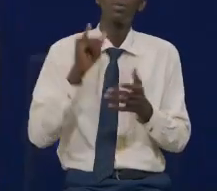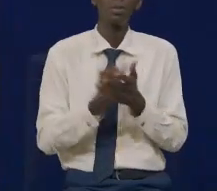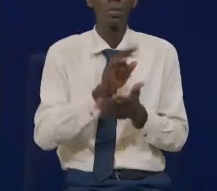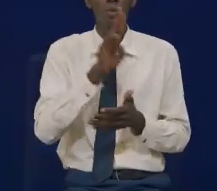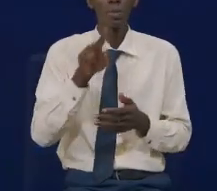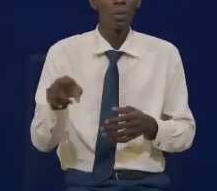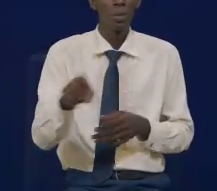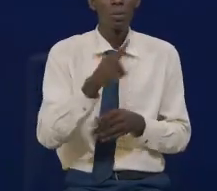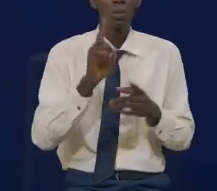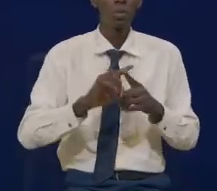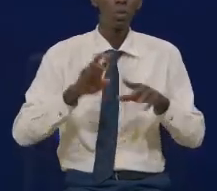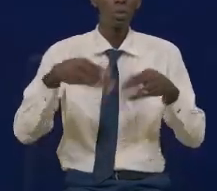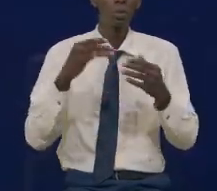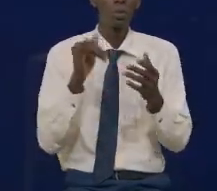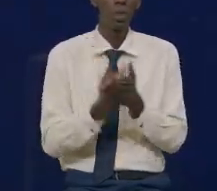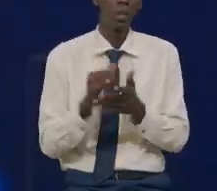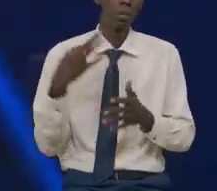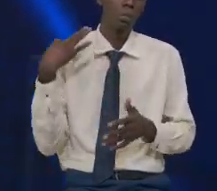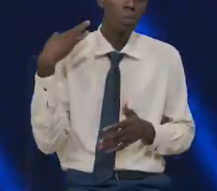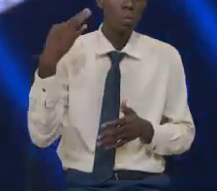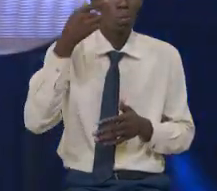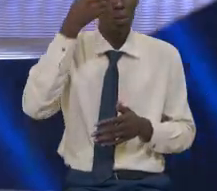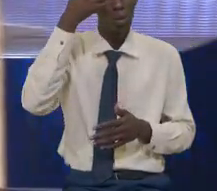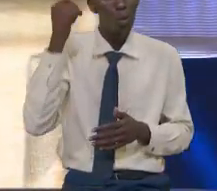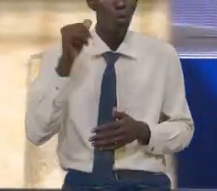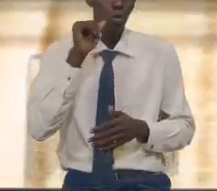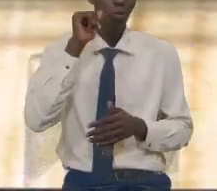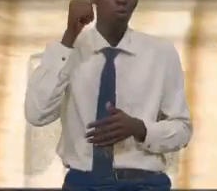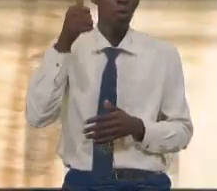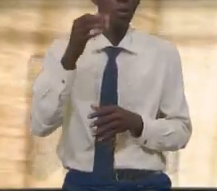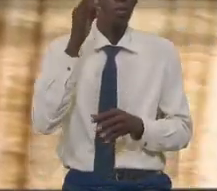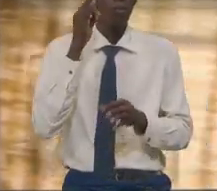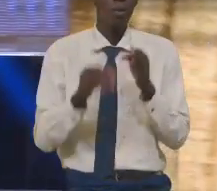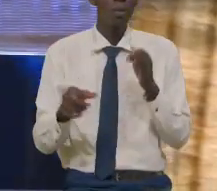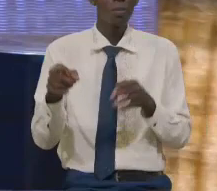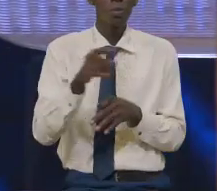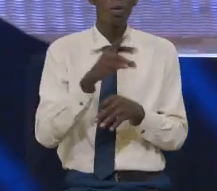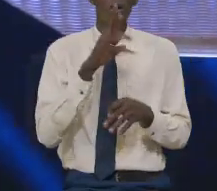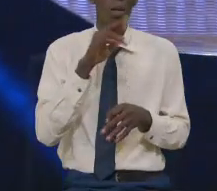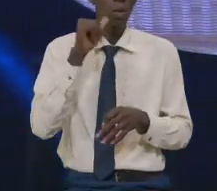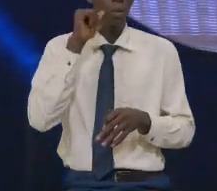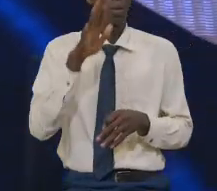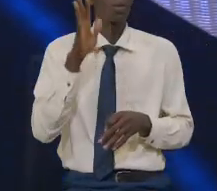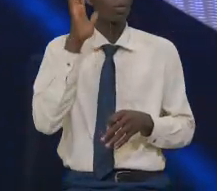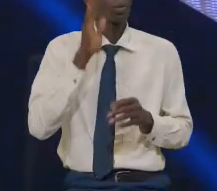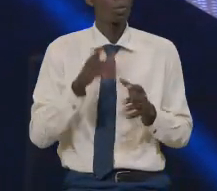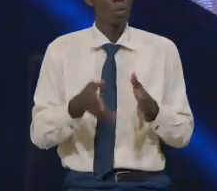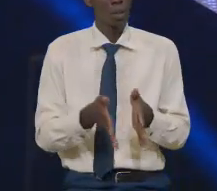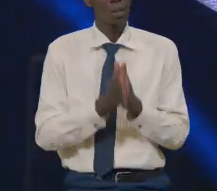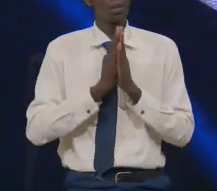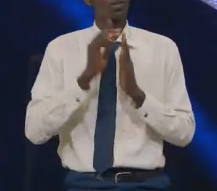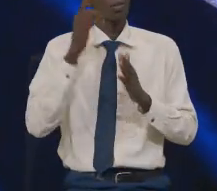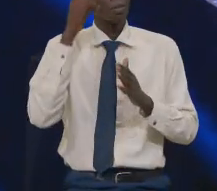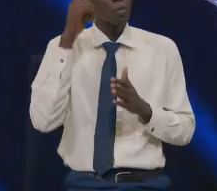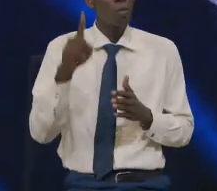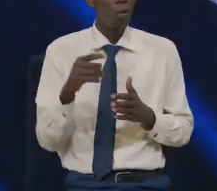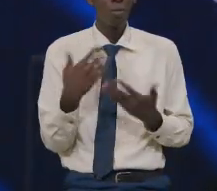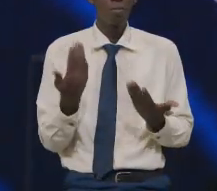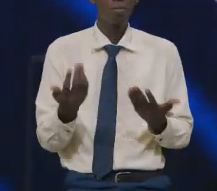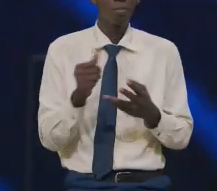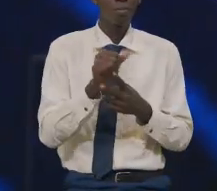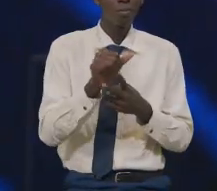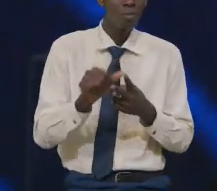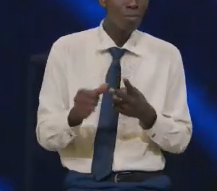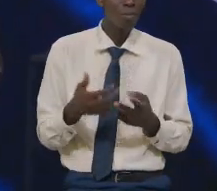you that position. Because tomorrow, if you're a woman, they'll be asking for fleshly pleasure in